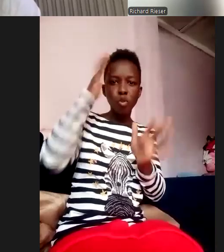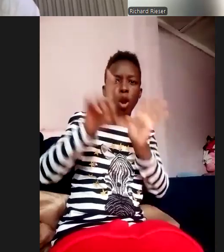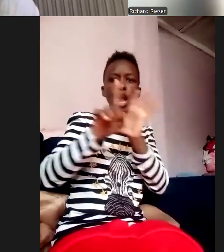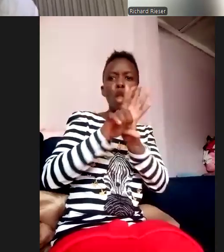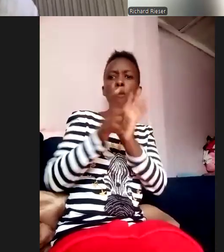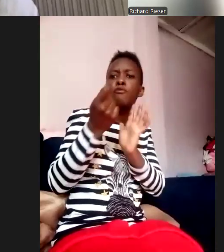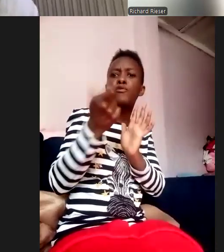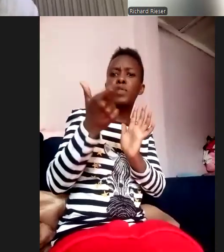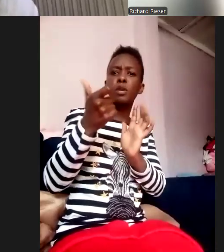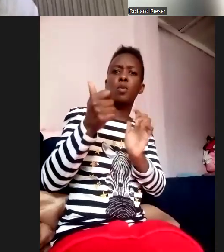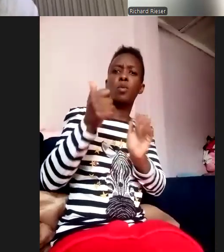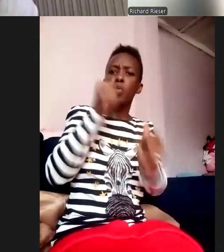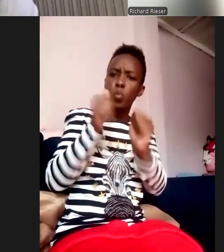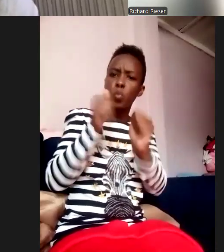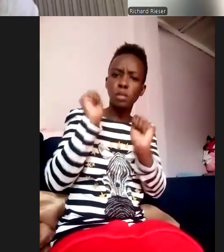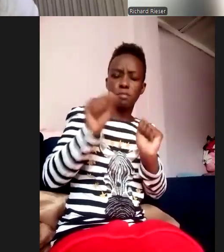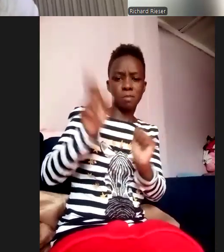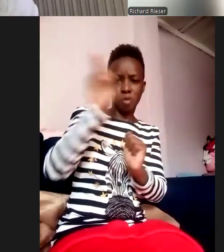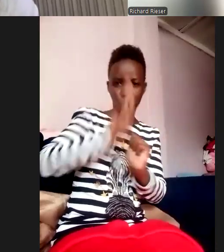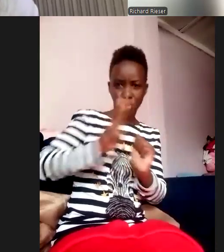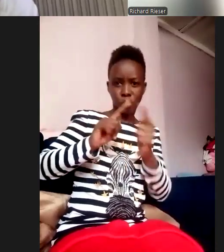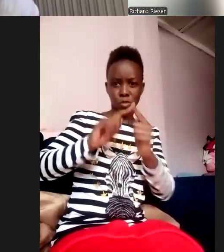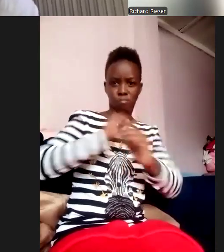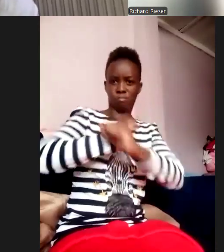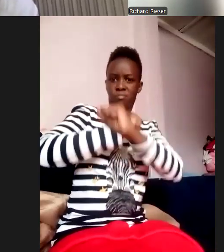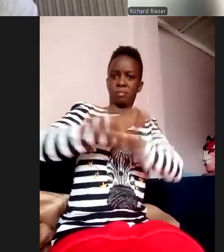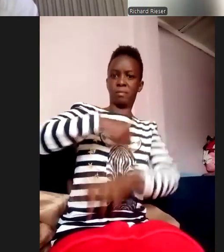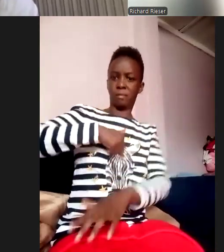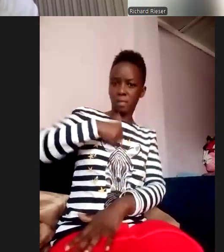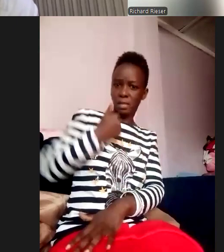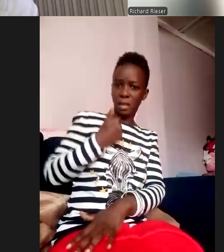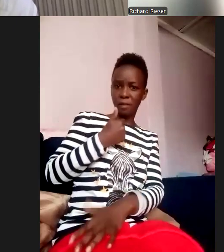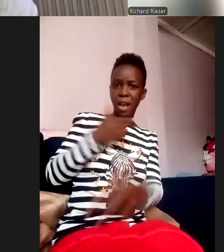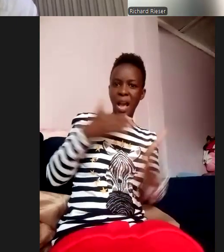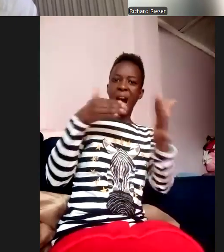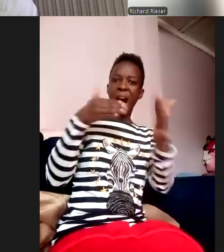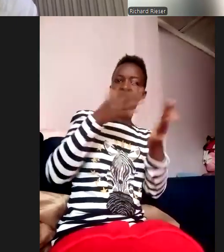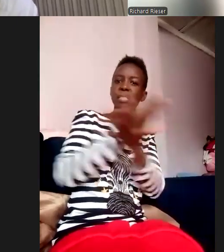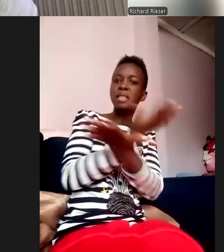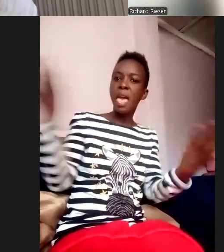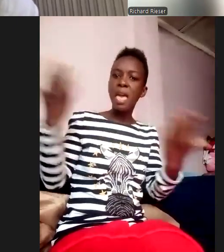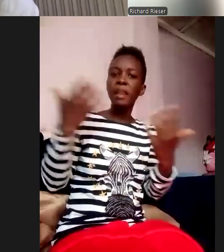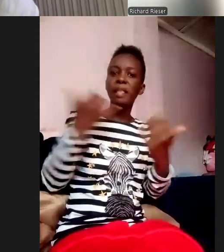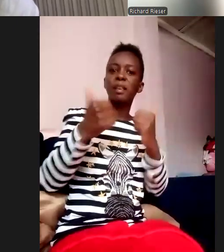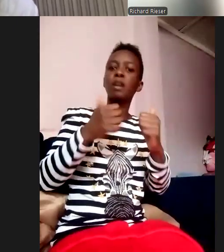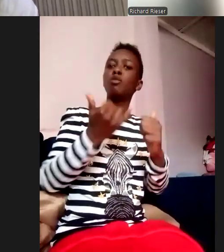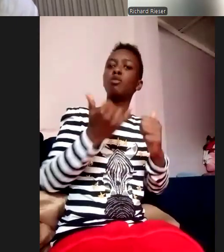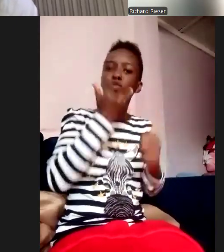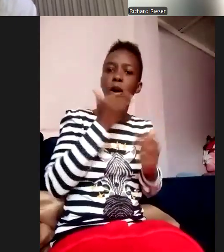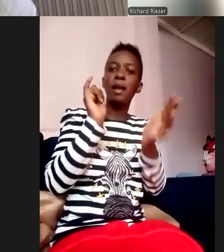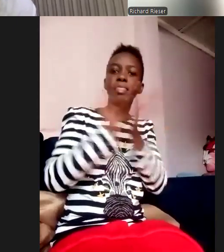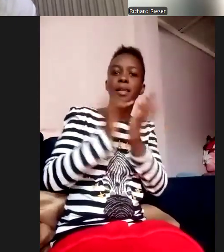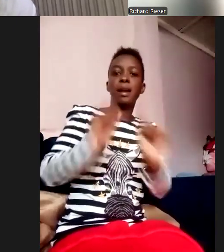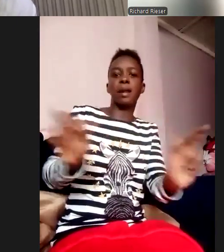it's a matter of time that we people with disability who are learning more about the law